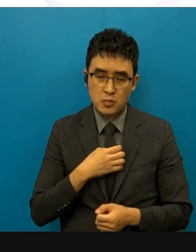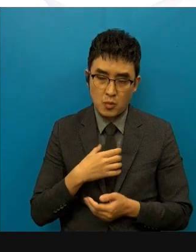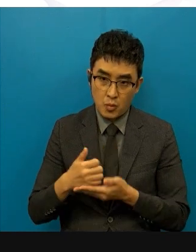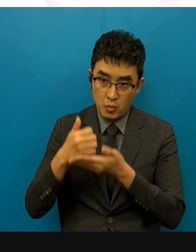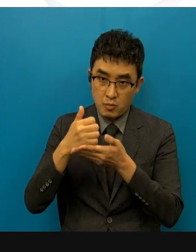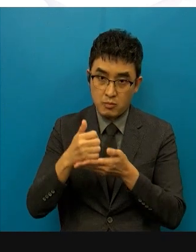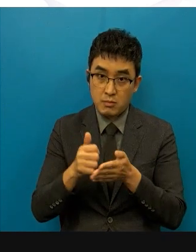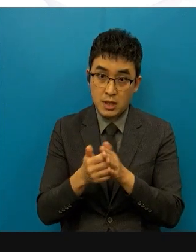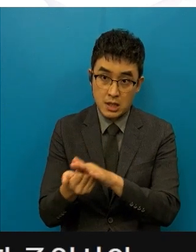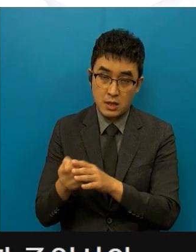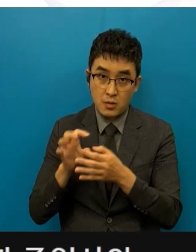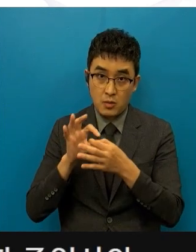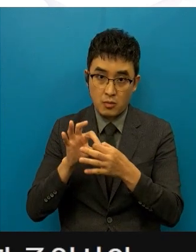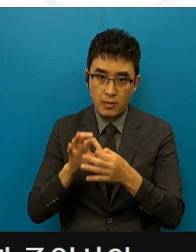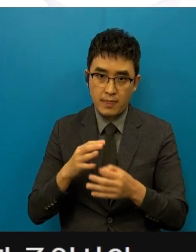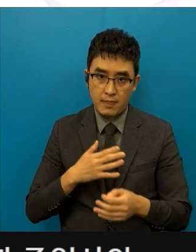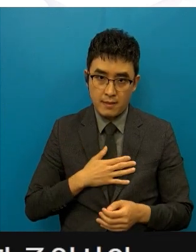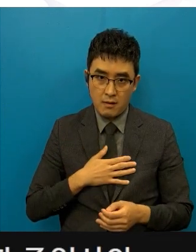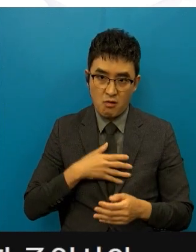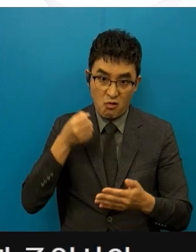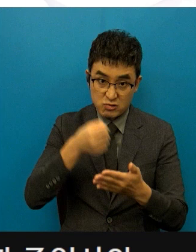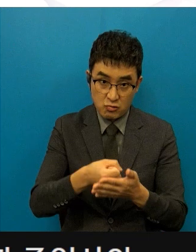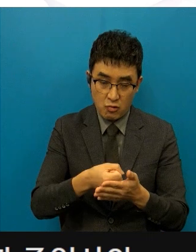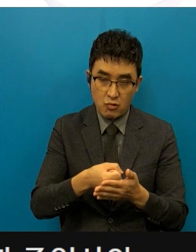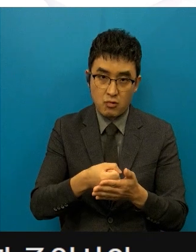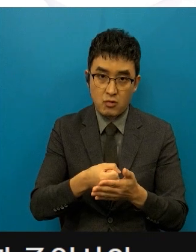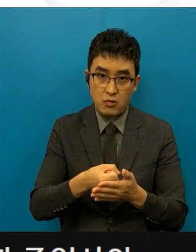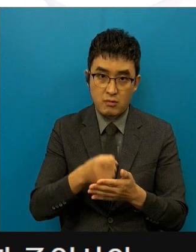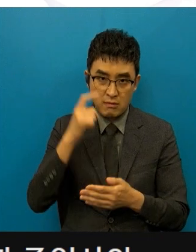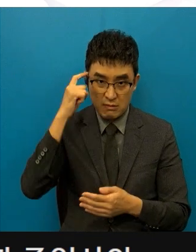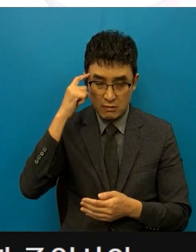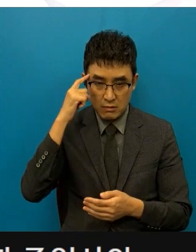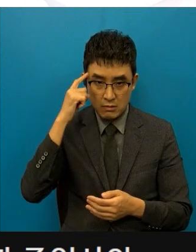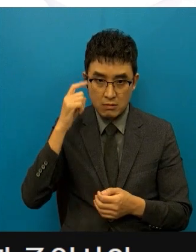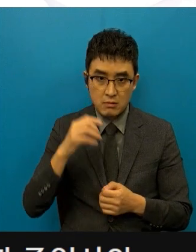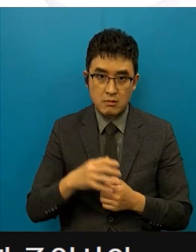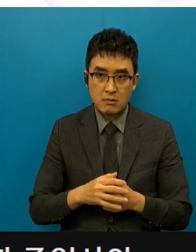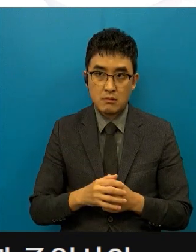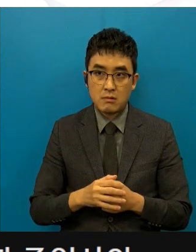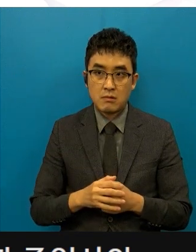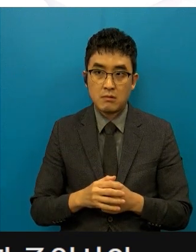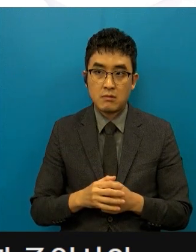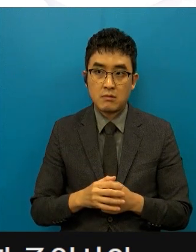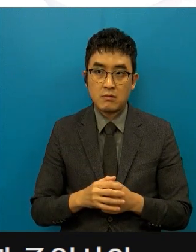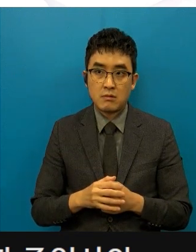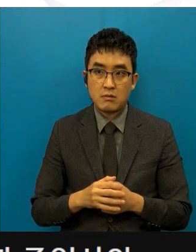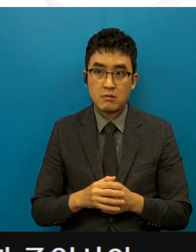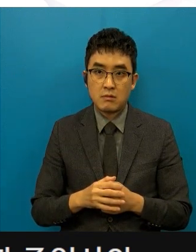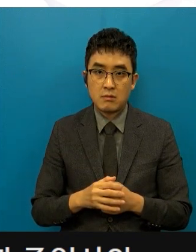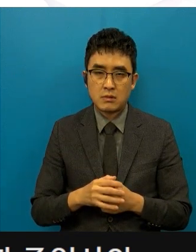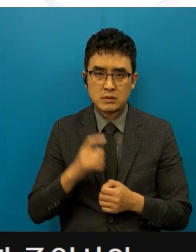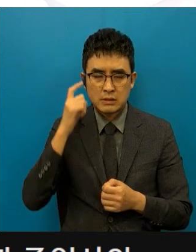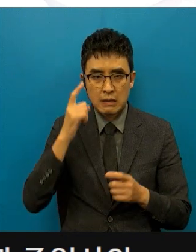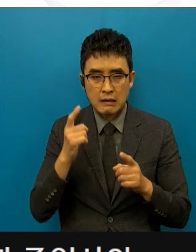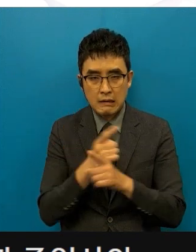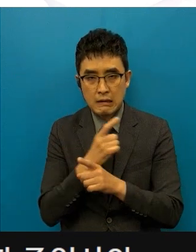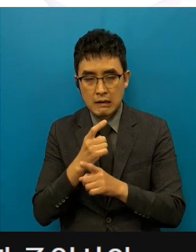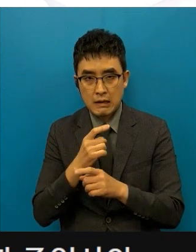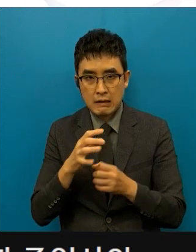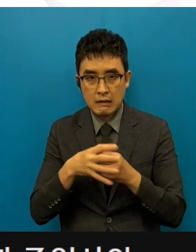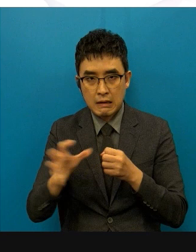without burden to others, including families, is culturally considered